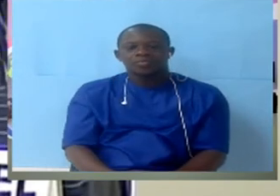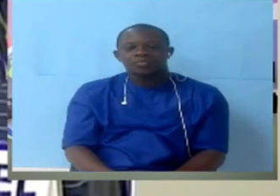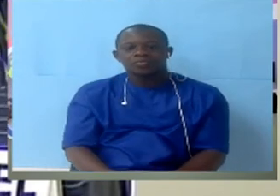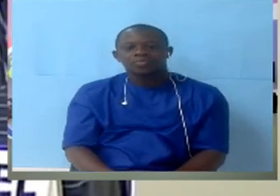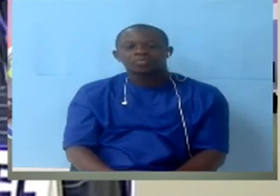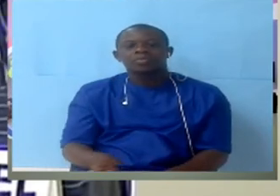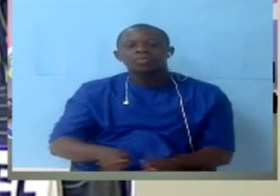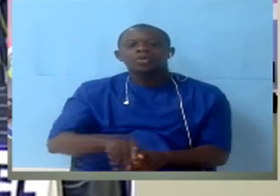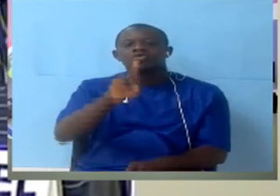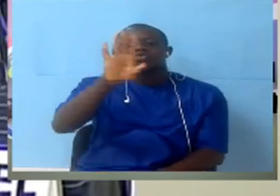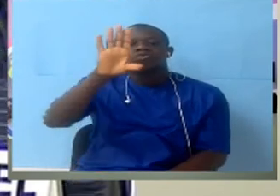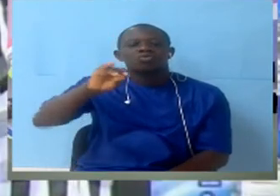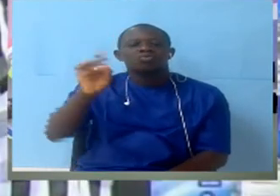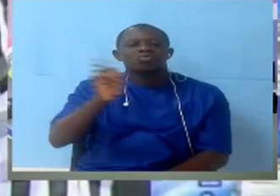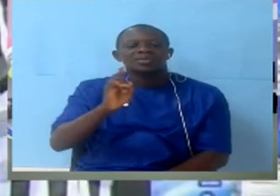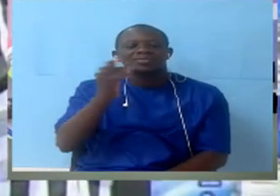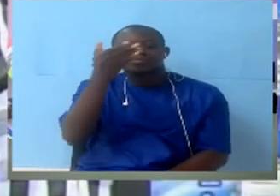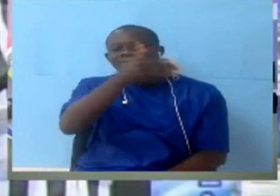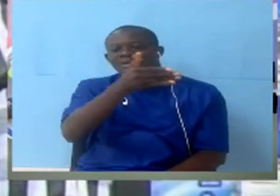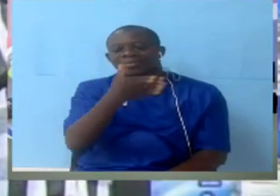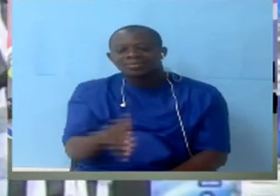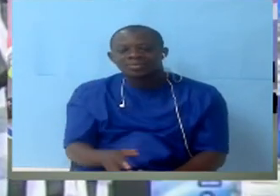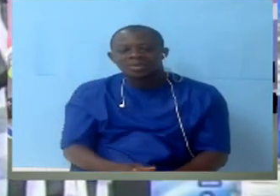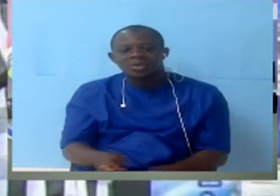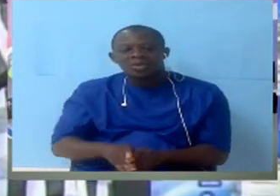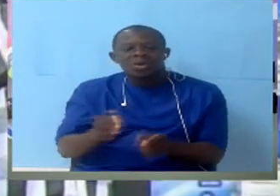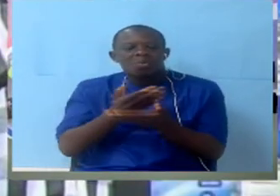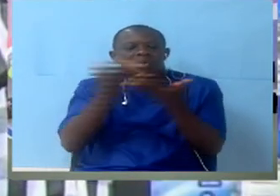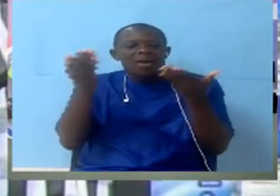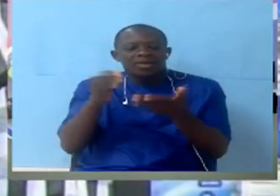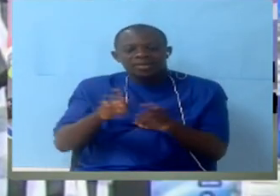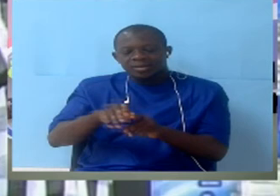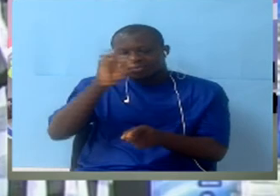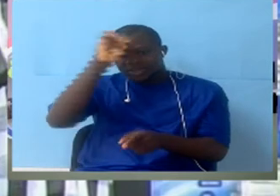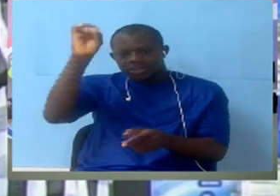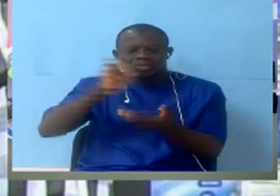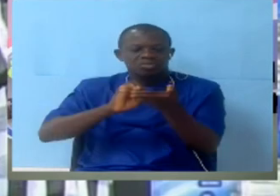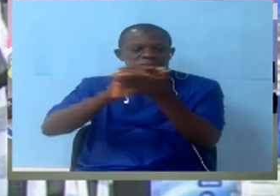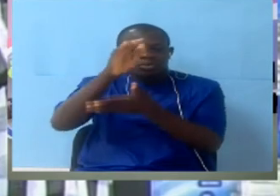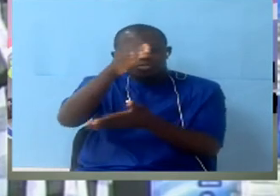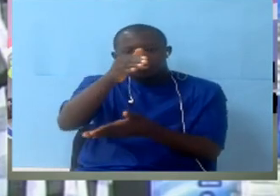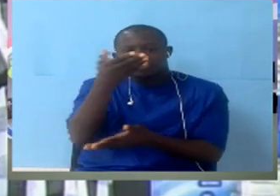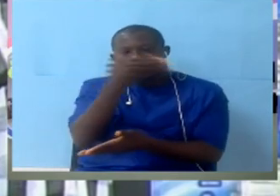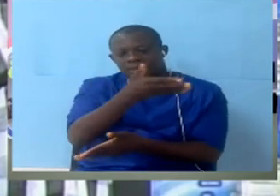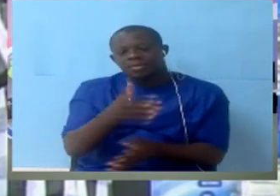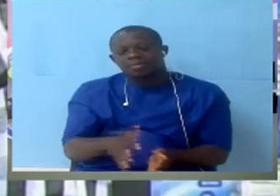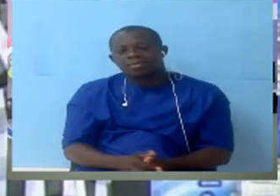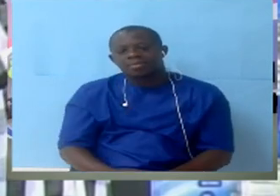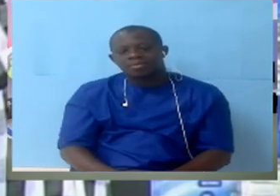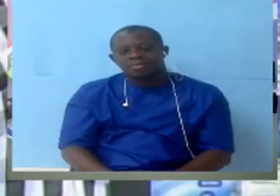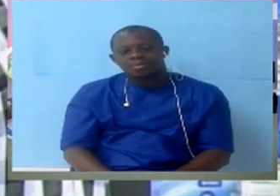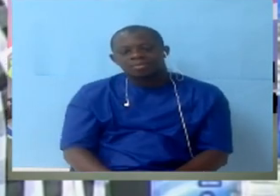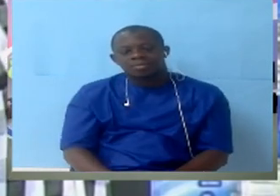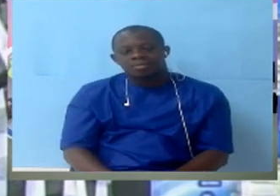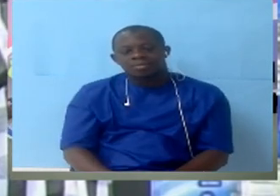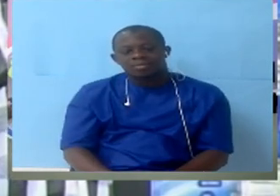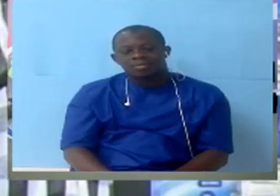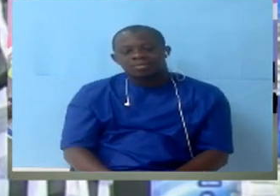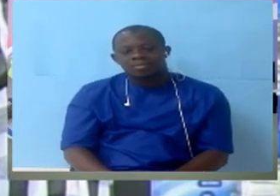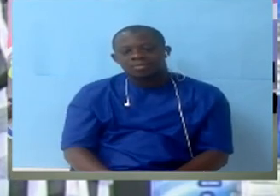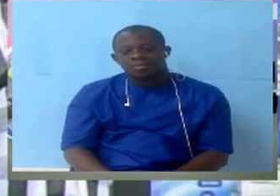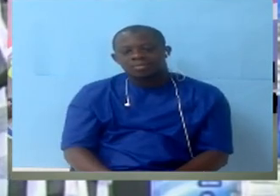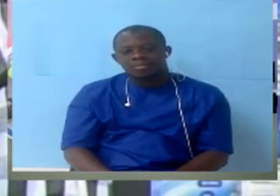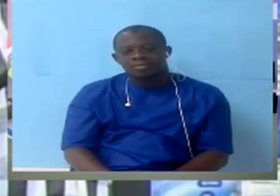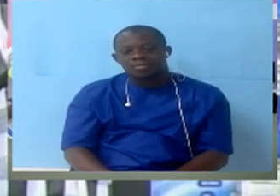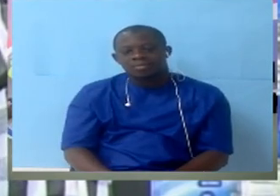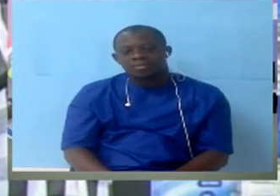What were you doing there? Katara munelaje why were you posted there munela sabu yesambaje dokola in sambaje dokola munekama mol